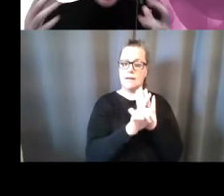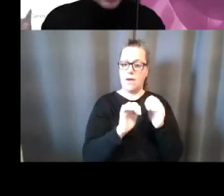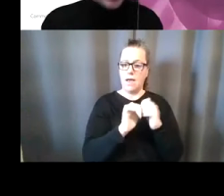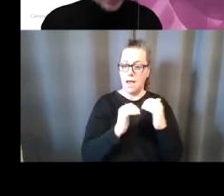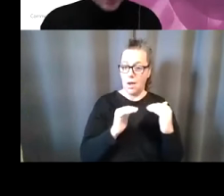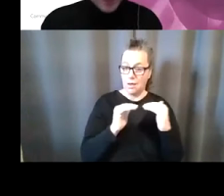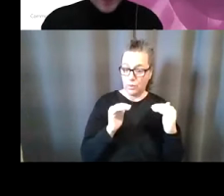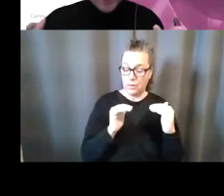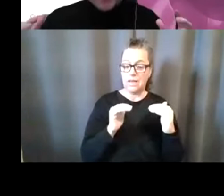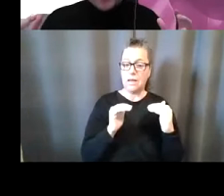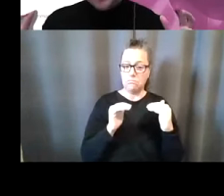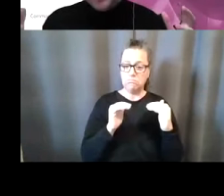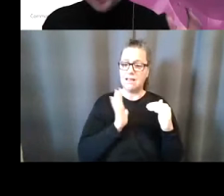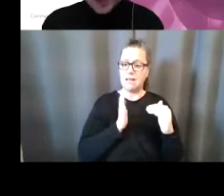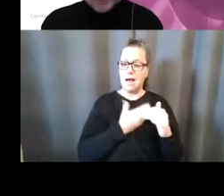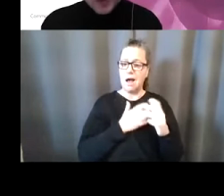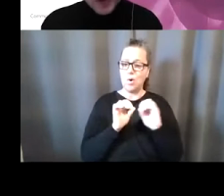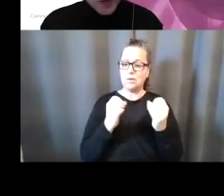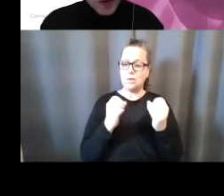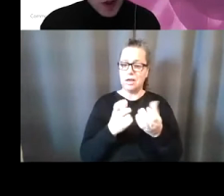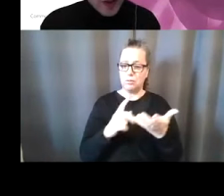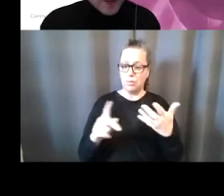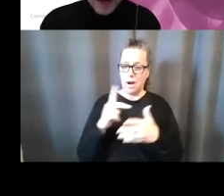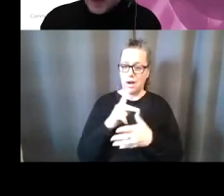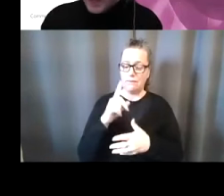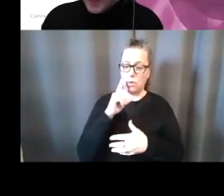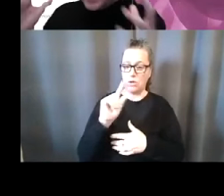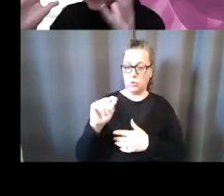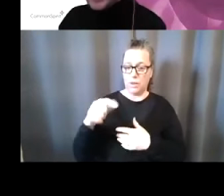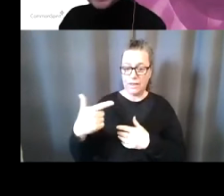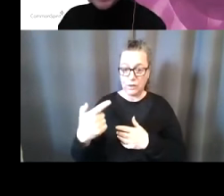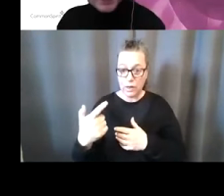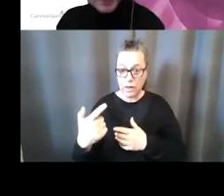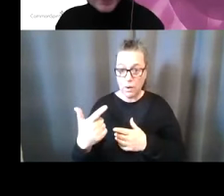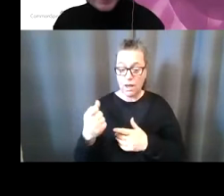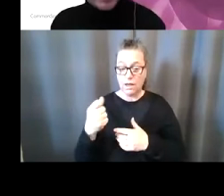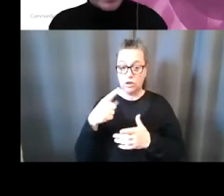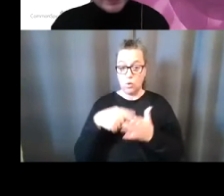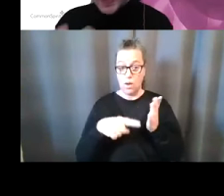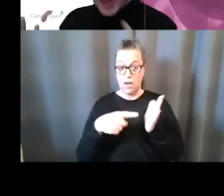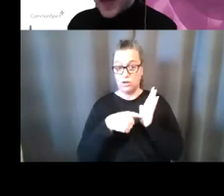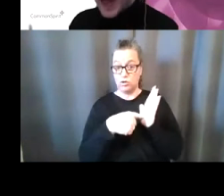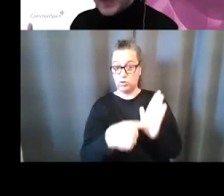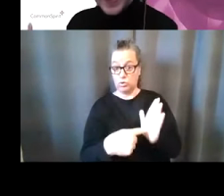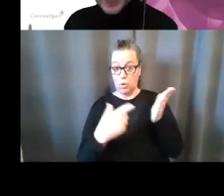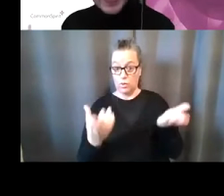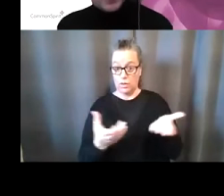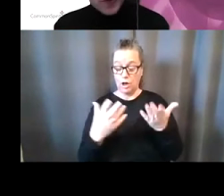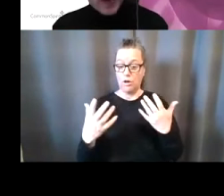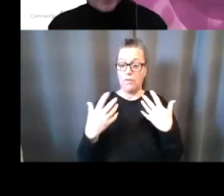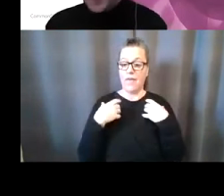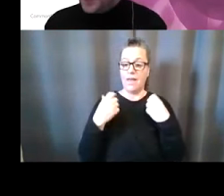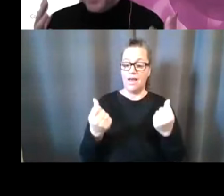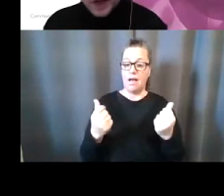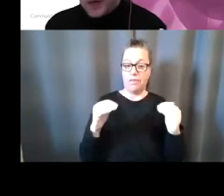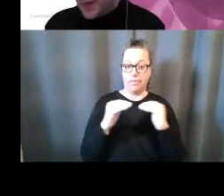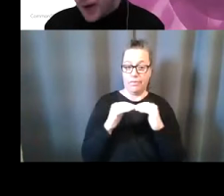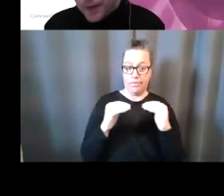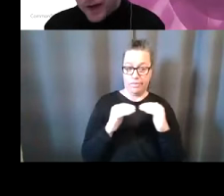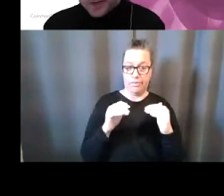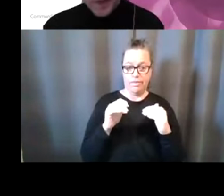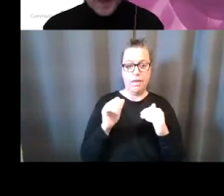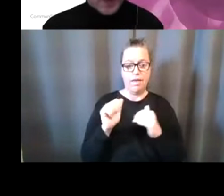an organizational priority for the year of 2021. And so what's depicted here is the health equity A3. Many of